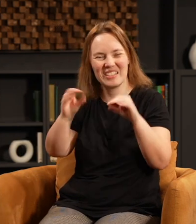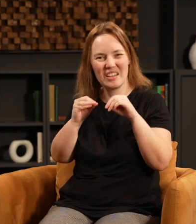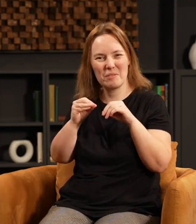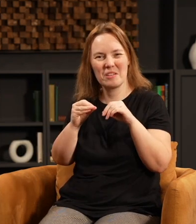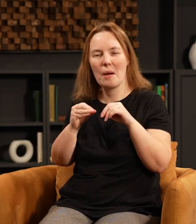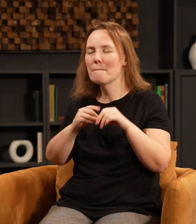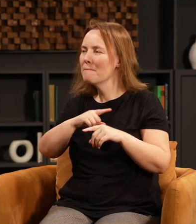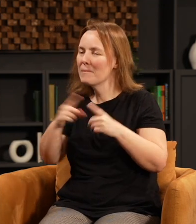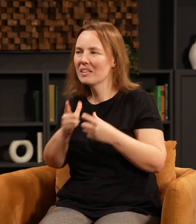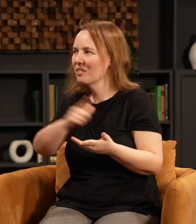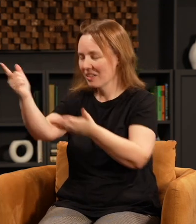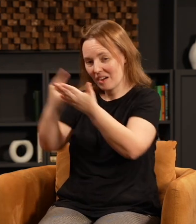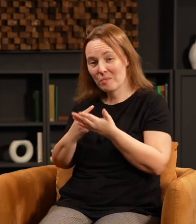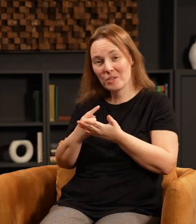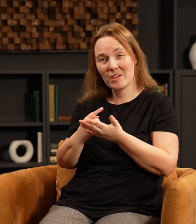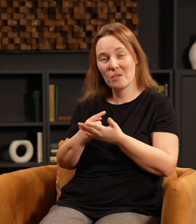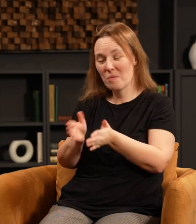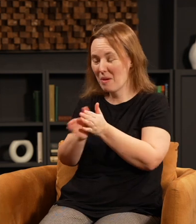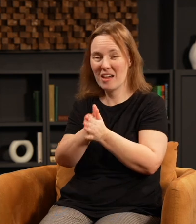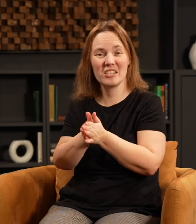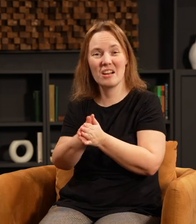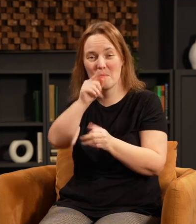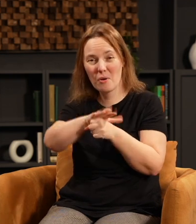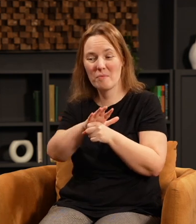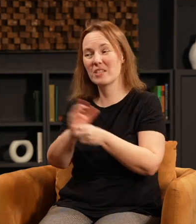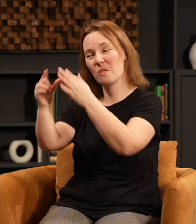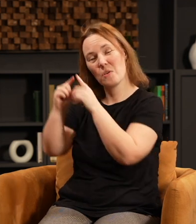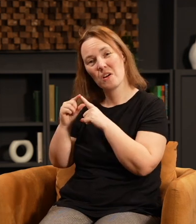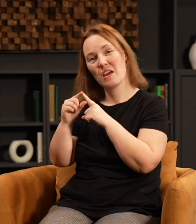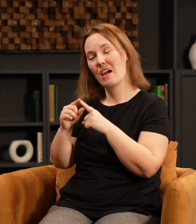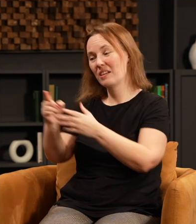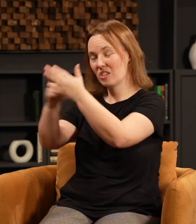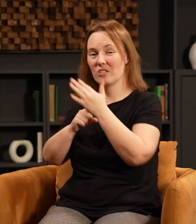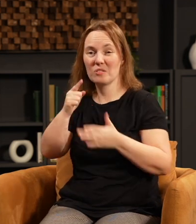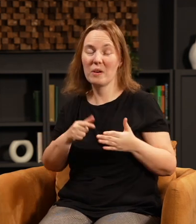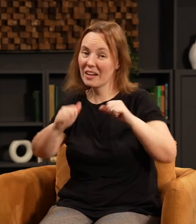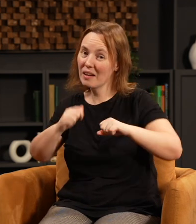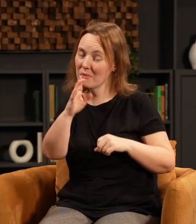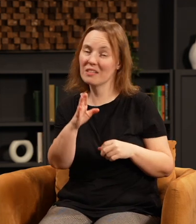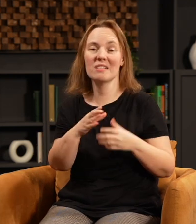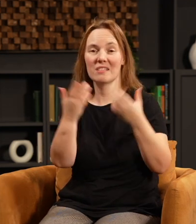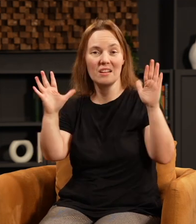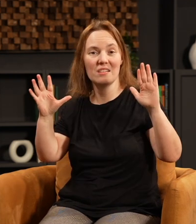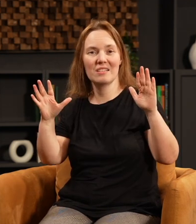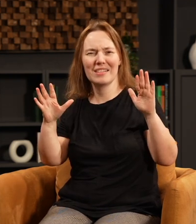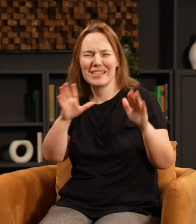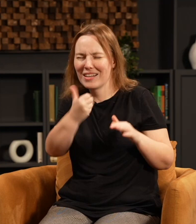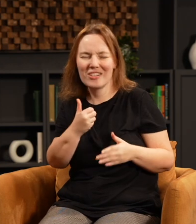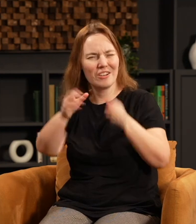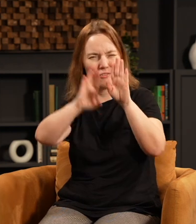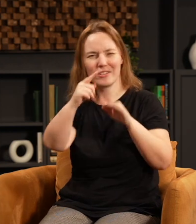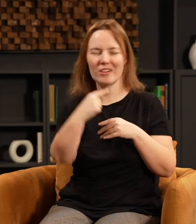with passion, he comes to us with a promise and with a word, and he shows us what can be done. The Lord's not trying to frustrate you or me. When we're